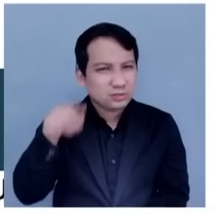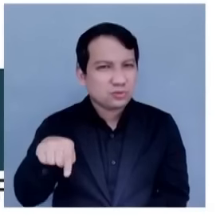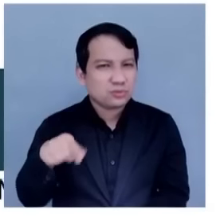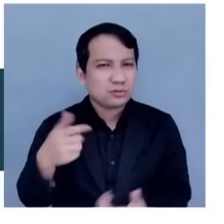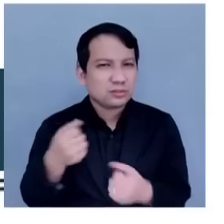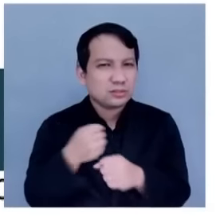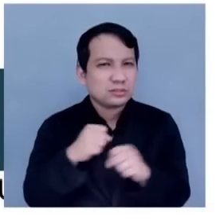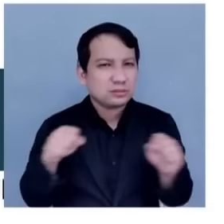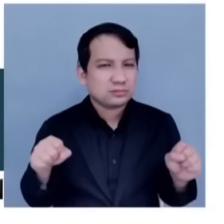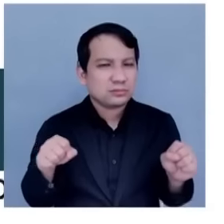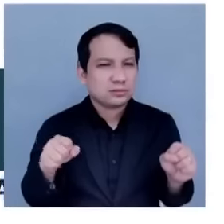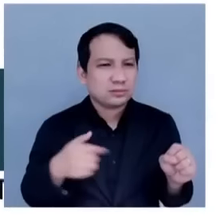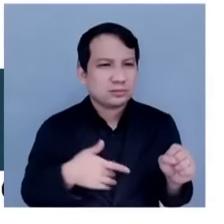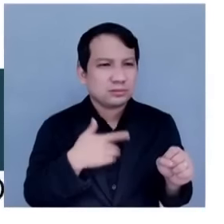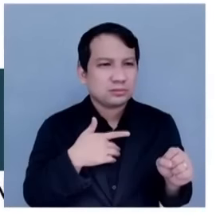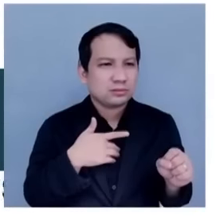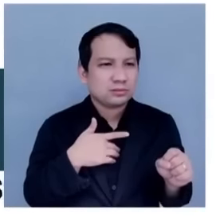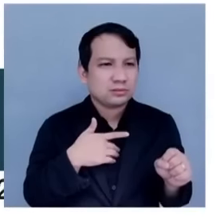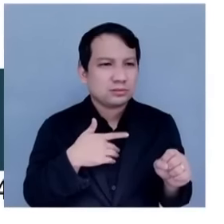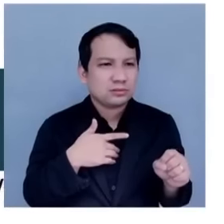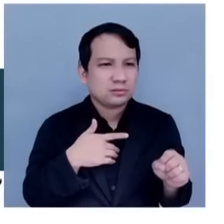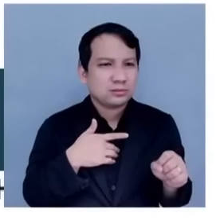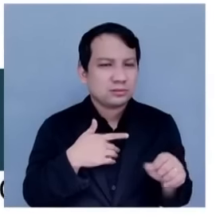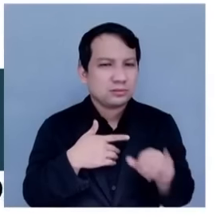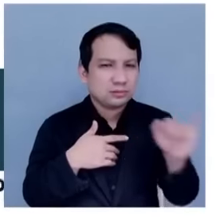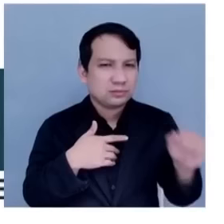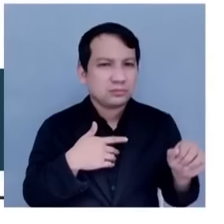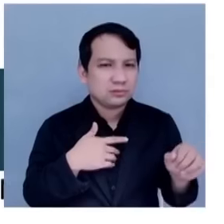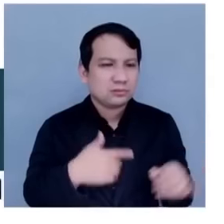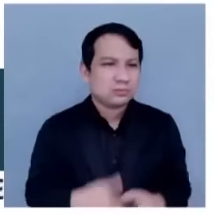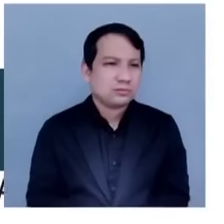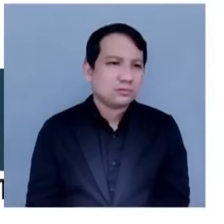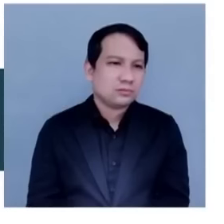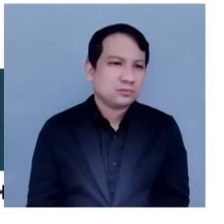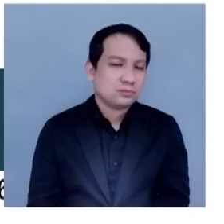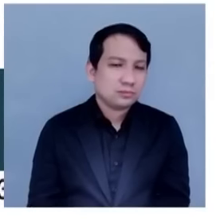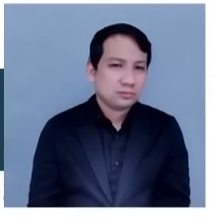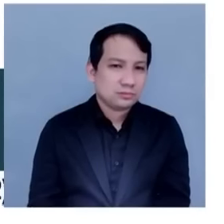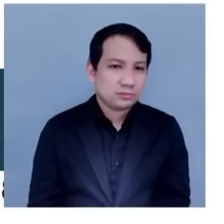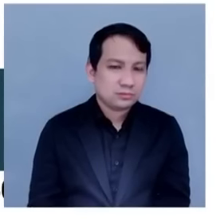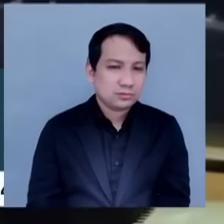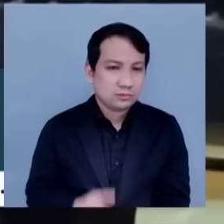San ho ba kayo mas panatag na masesecure po itong si Alice? Go ahead.